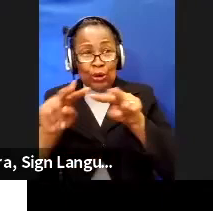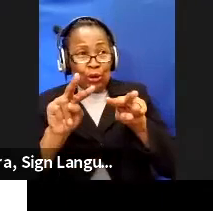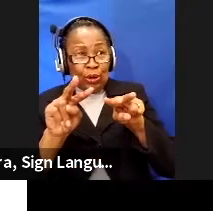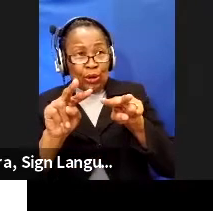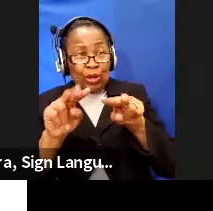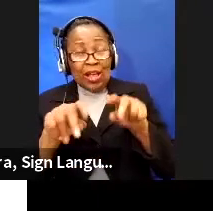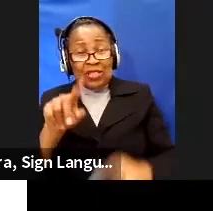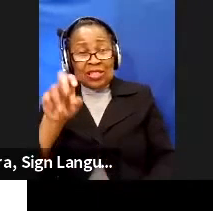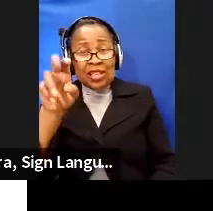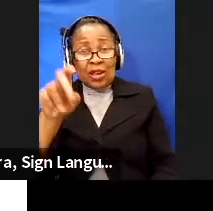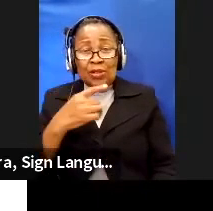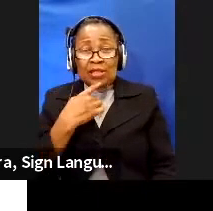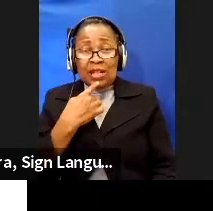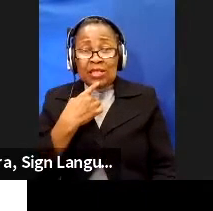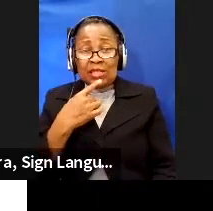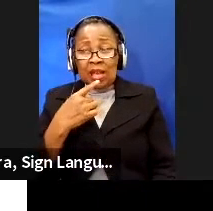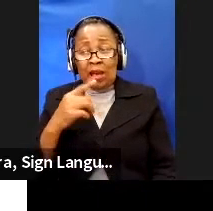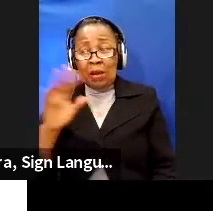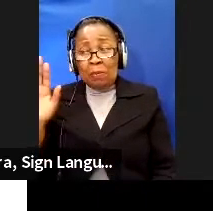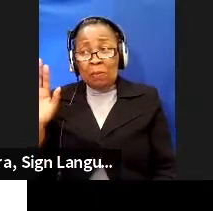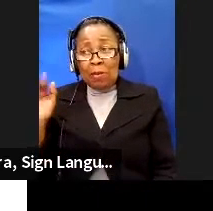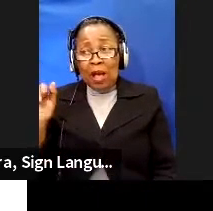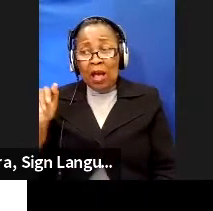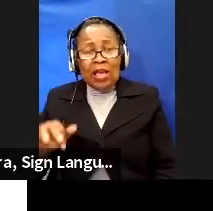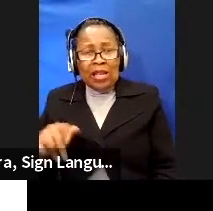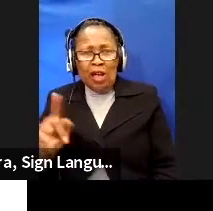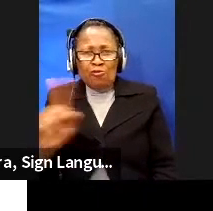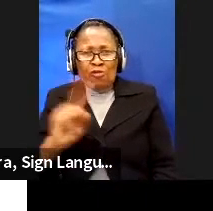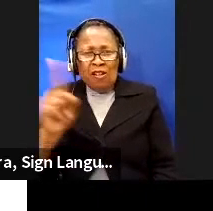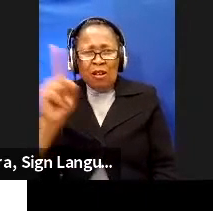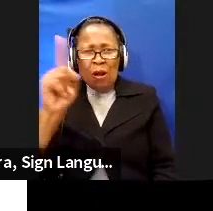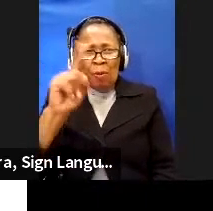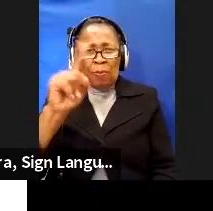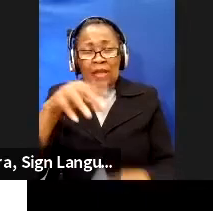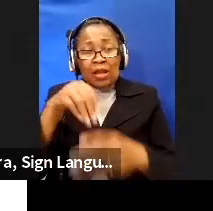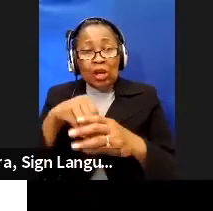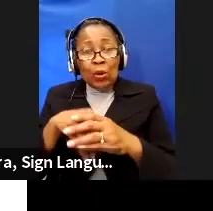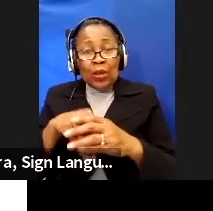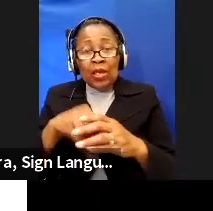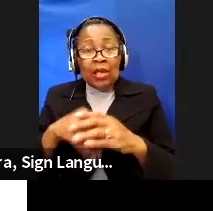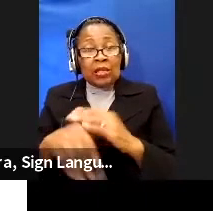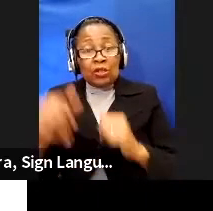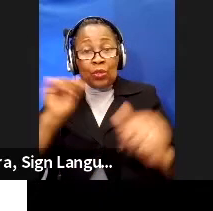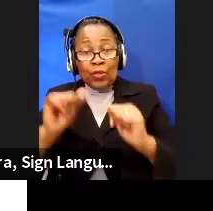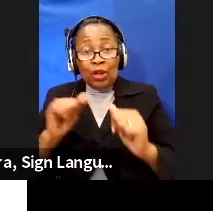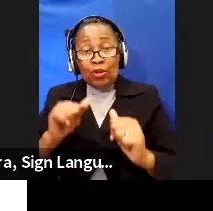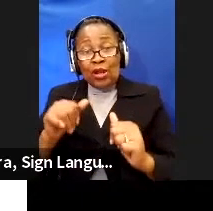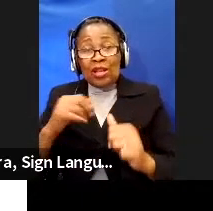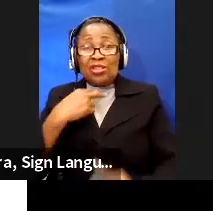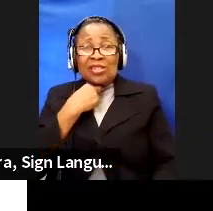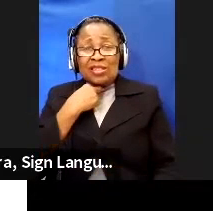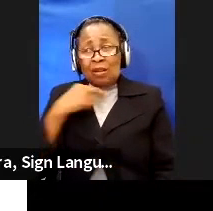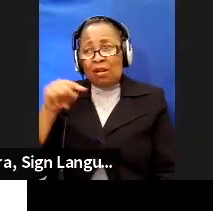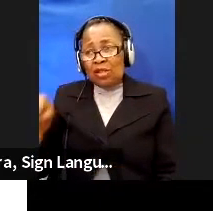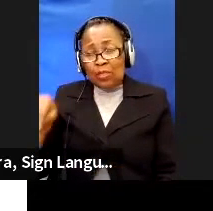I say, bye-bye. And I run up the steps. And I go into the theater and she's stuck at the bottom of the steps. Which of us